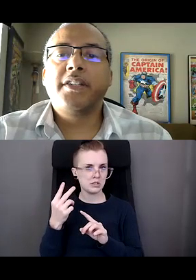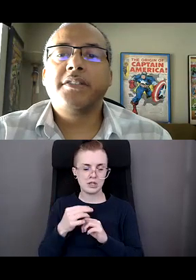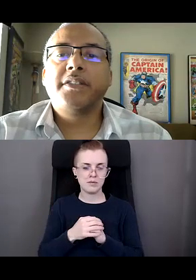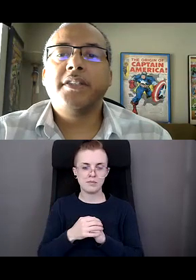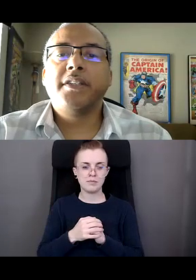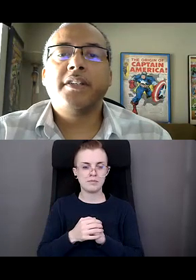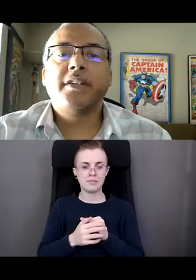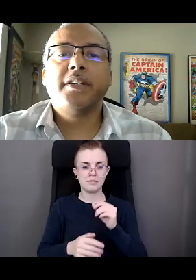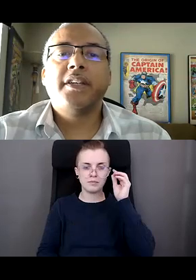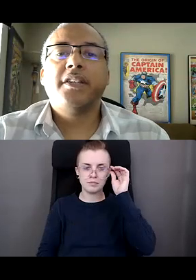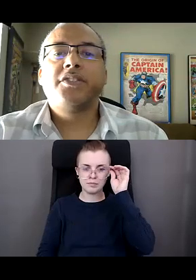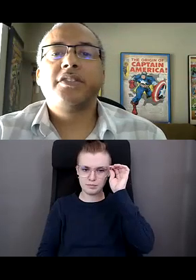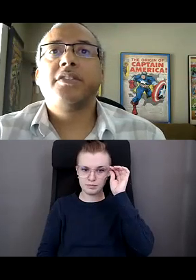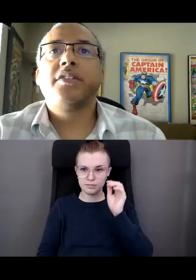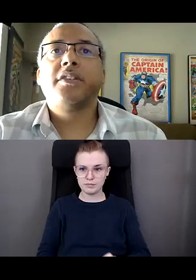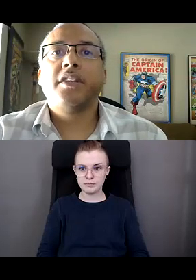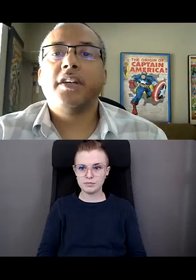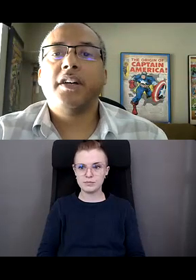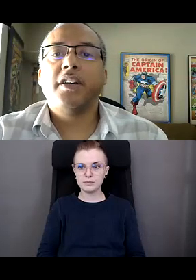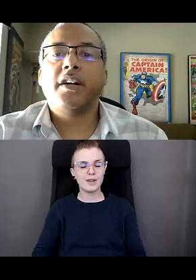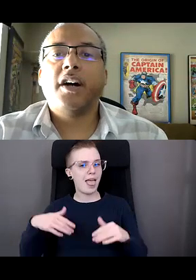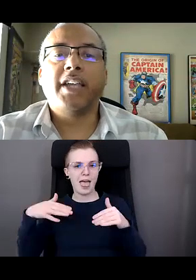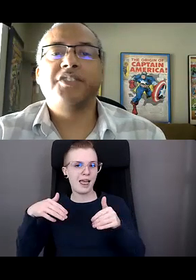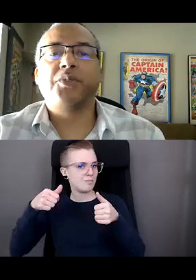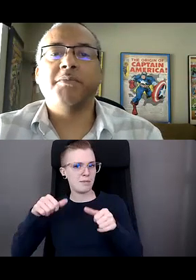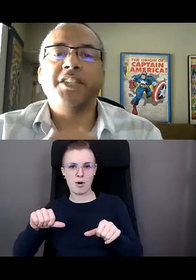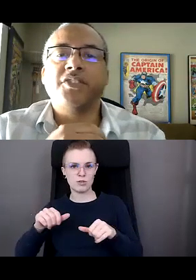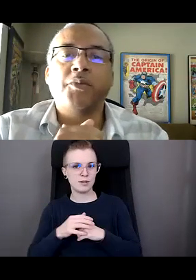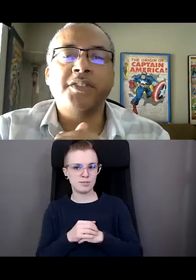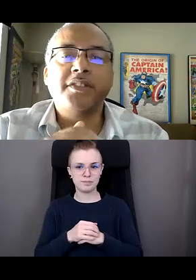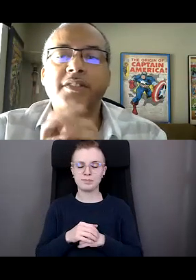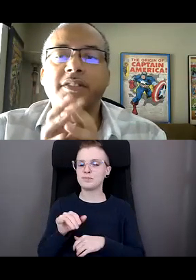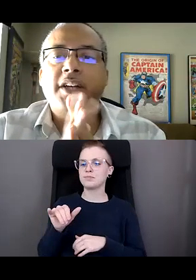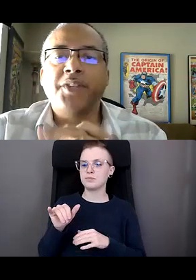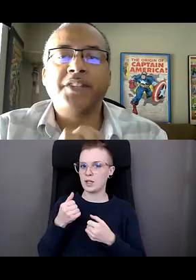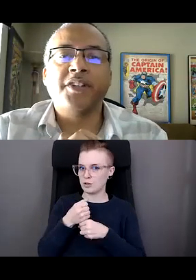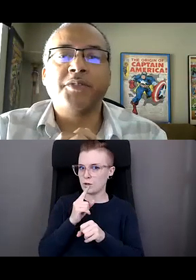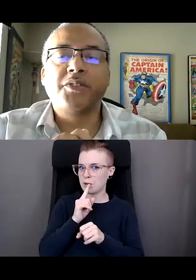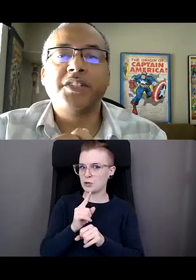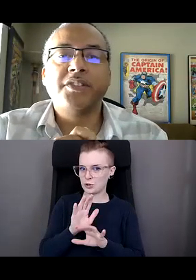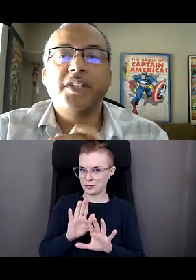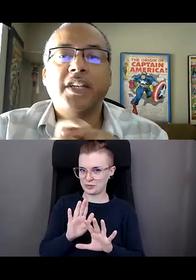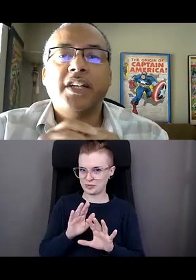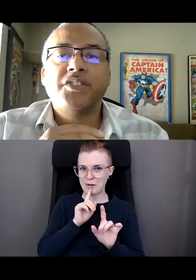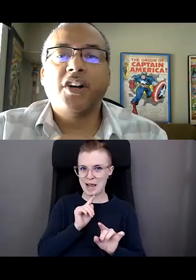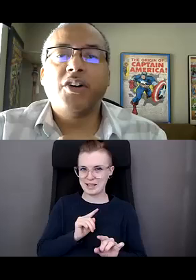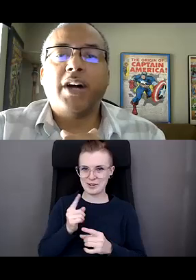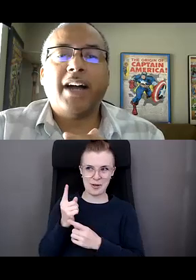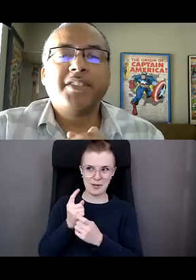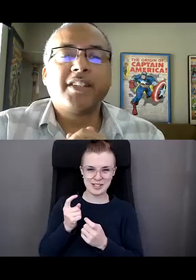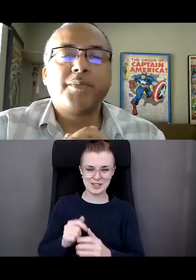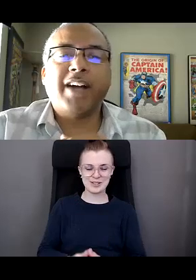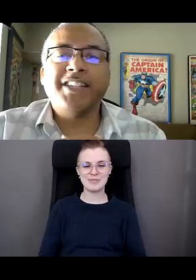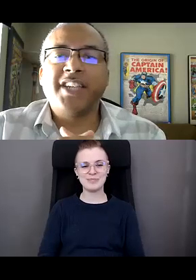Okay, let's see. No, it hasn't been posted yet. Okay, I just wanted to make sure I was answering everyone's questions. So